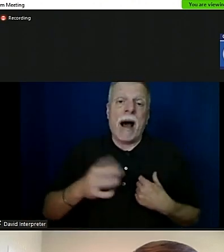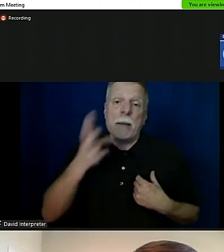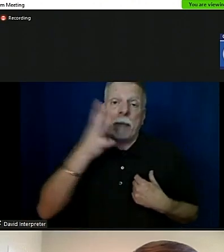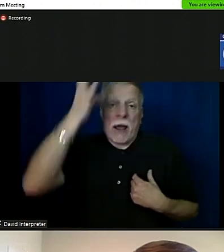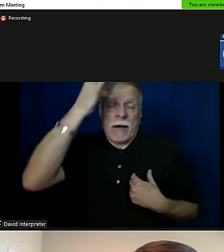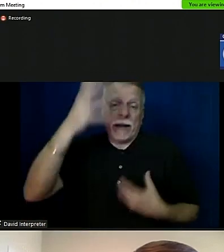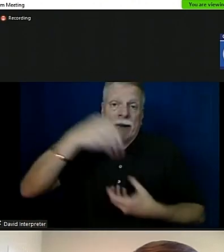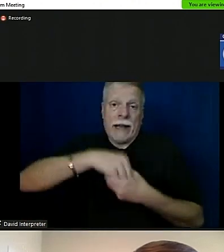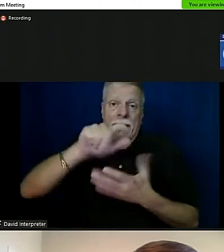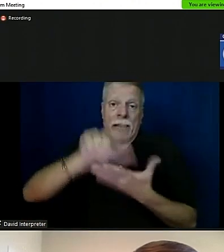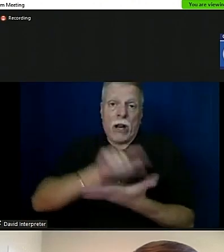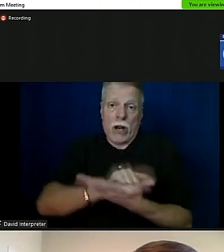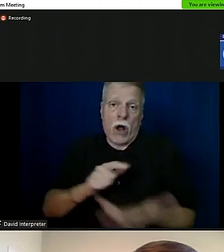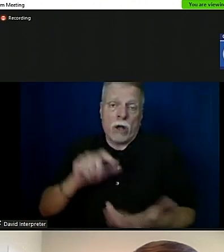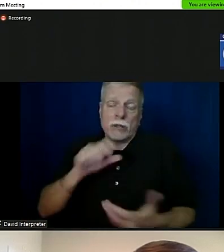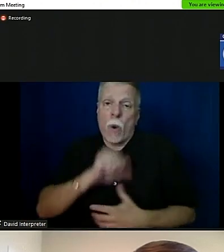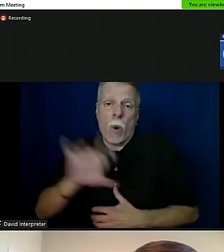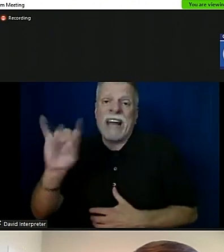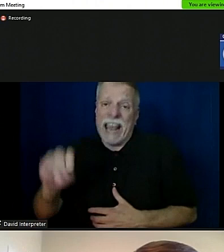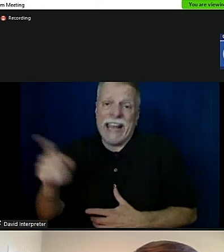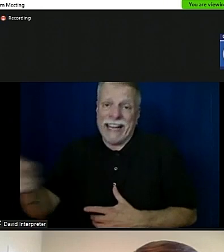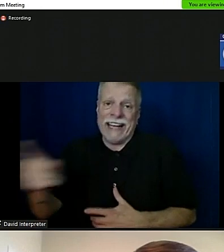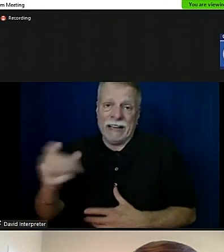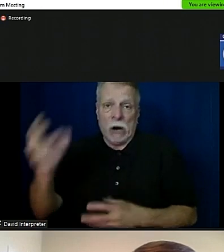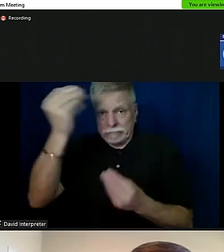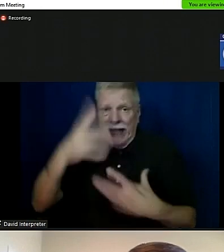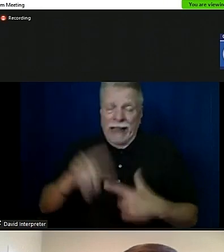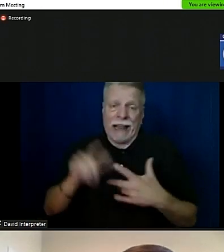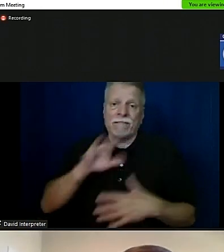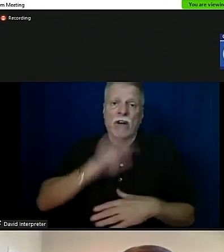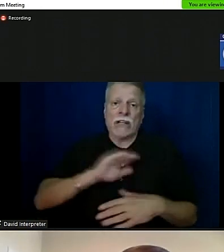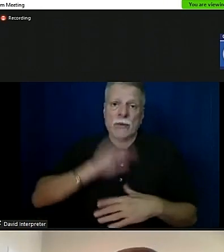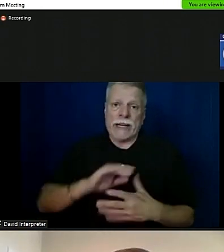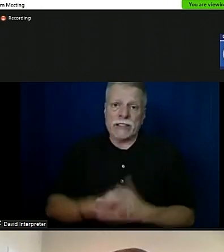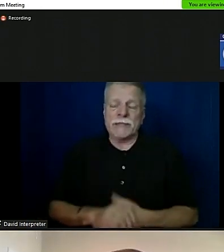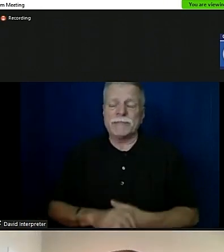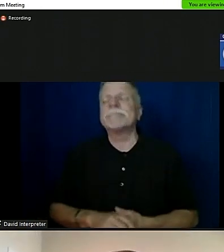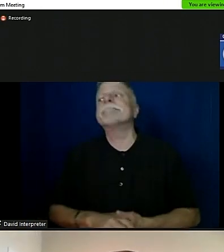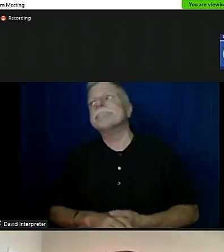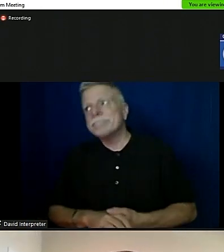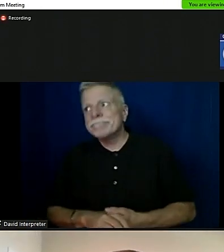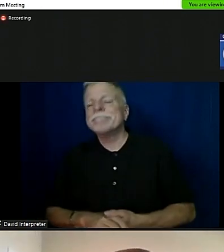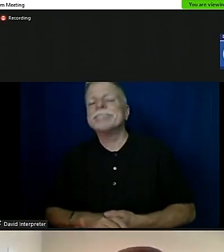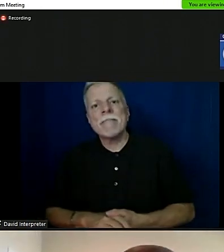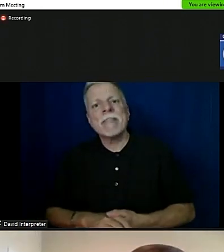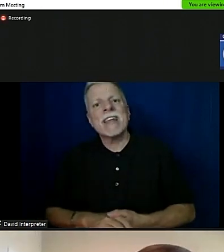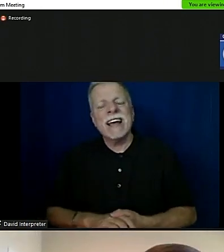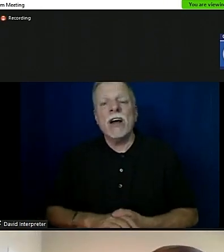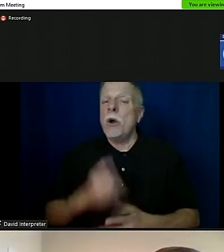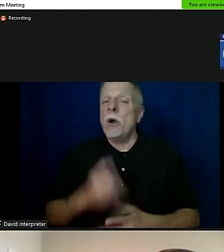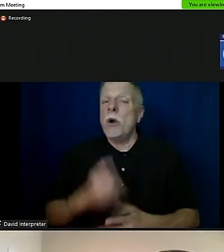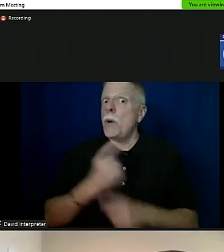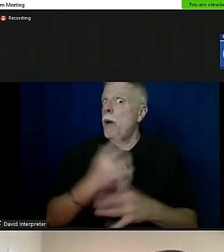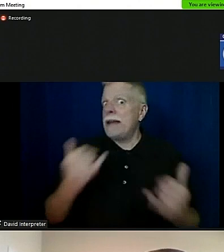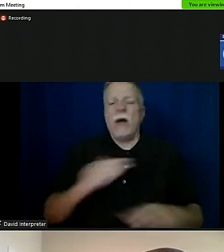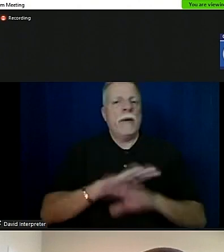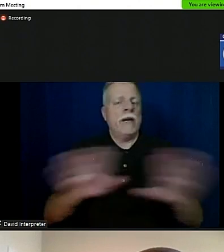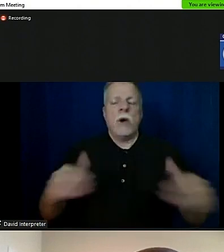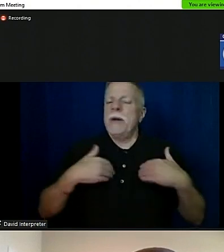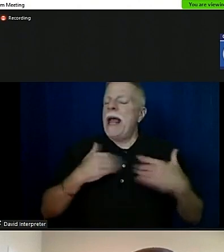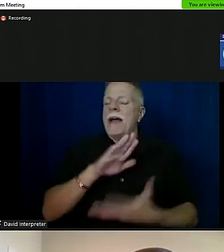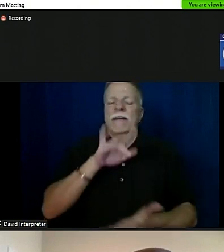her 70s. Right. So at this point, we are not keeping a centralized wait list for the entire state of